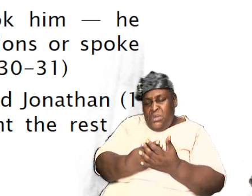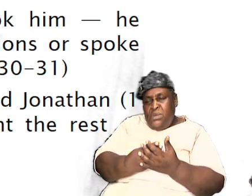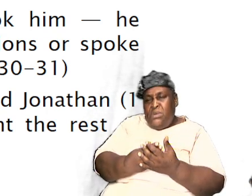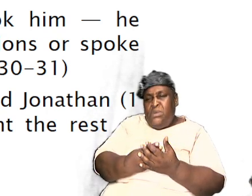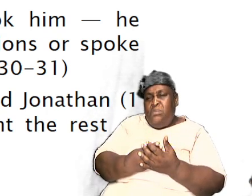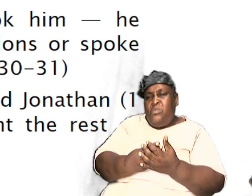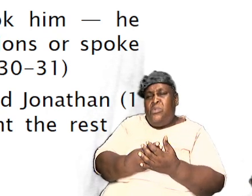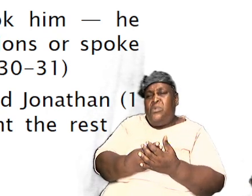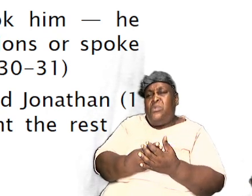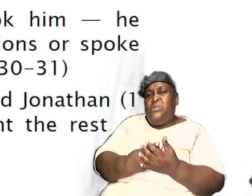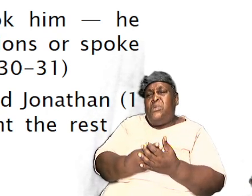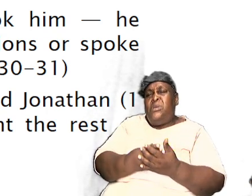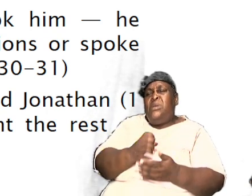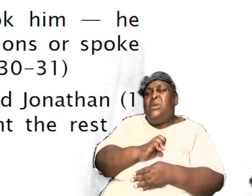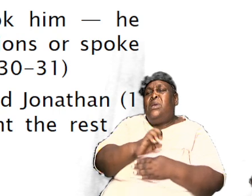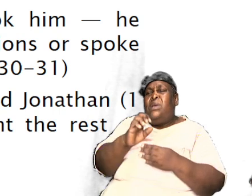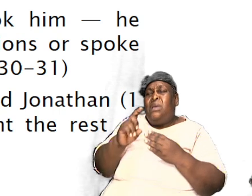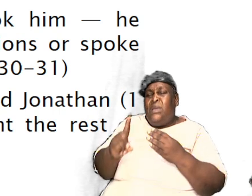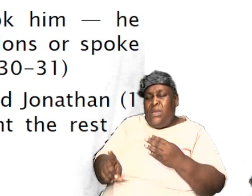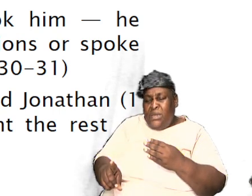life